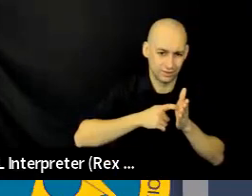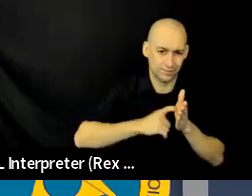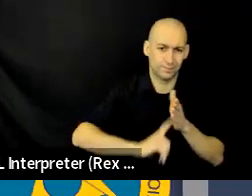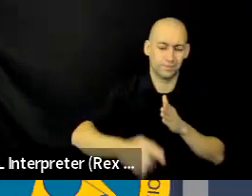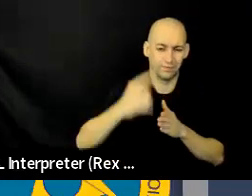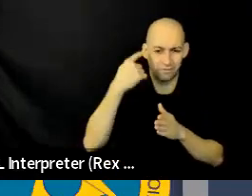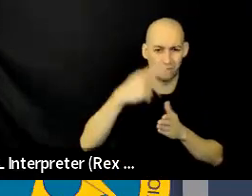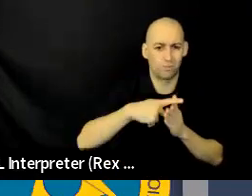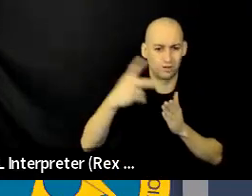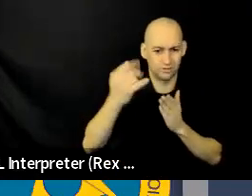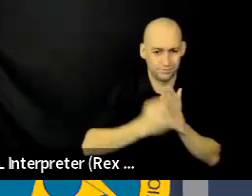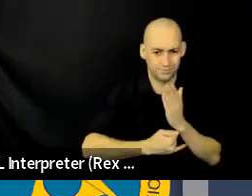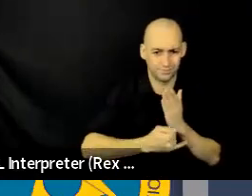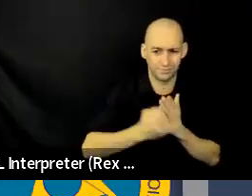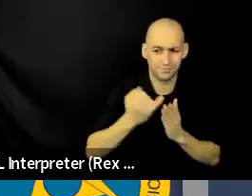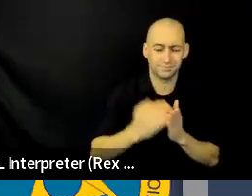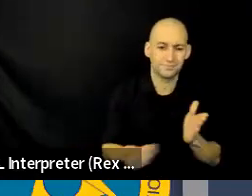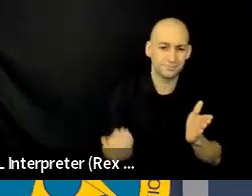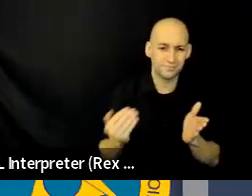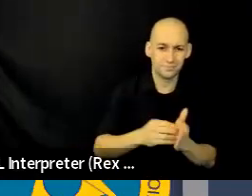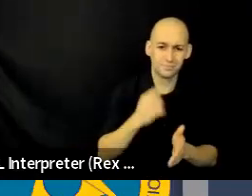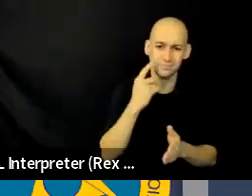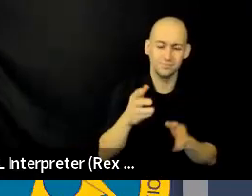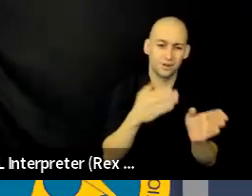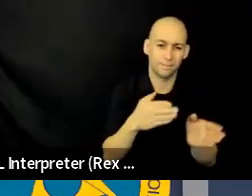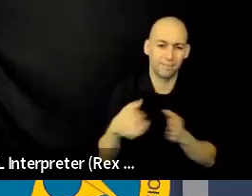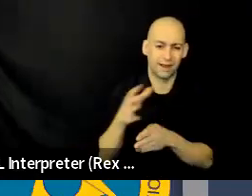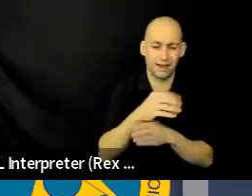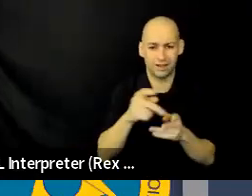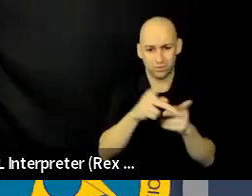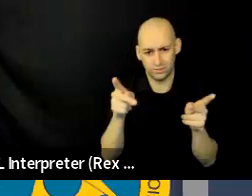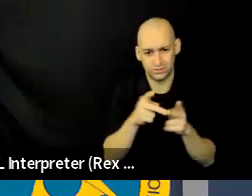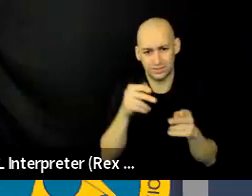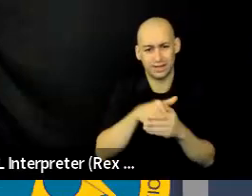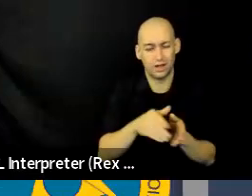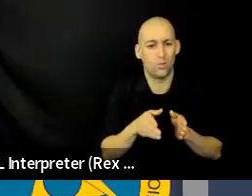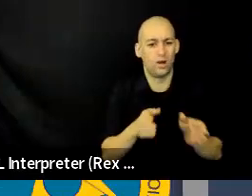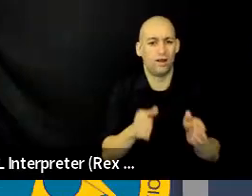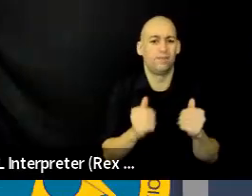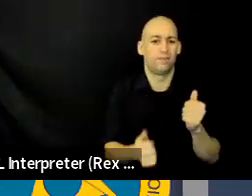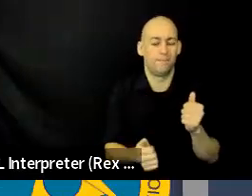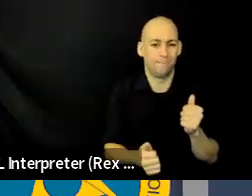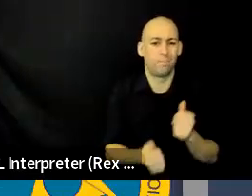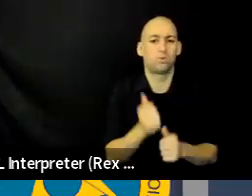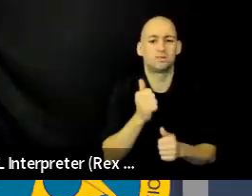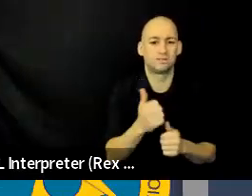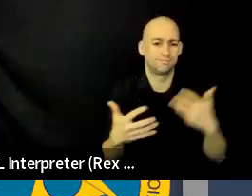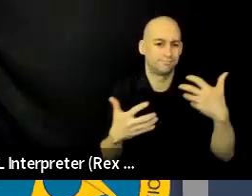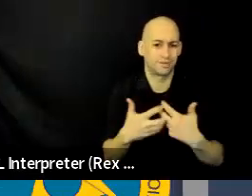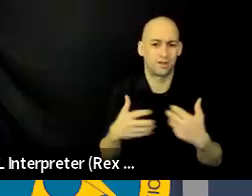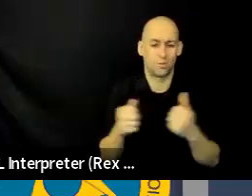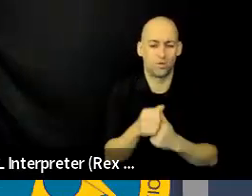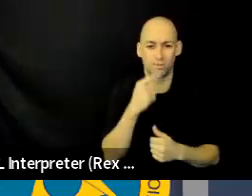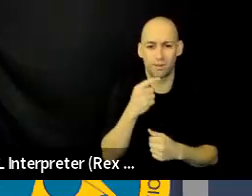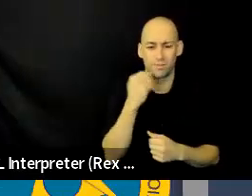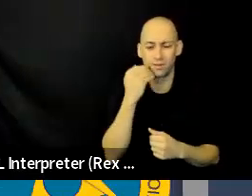project. And again, we feel like it's planned and located in a manner that will be the most compatible with the greatest public good and least